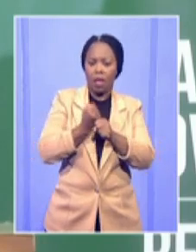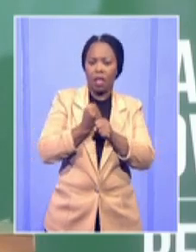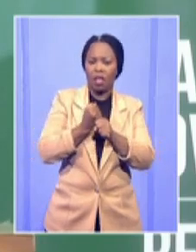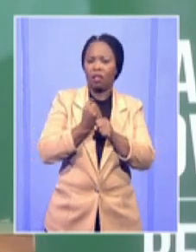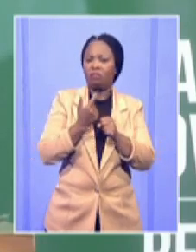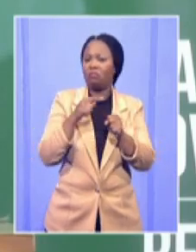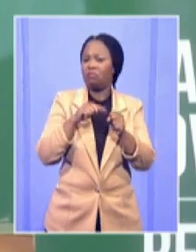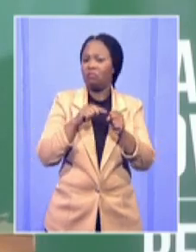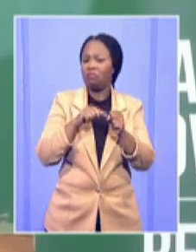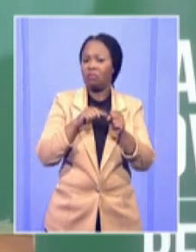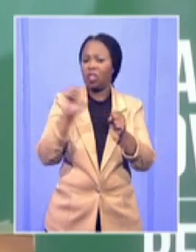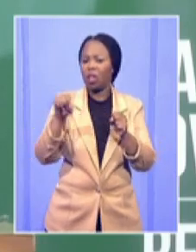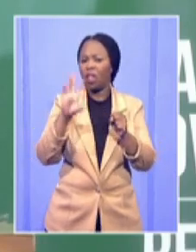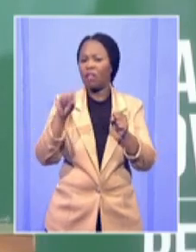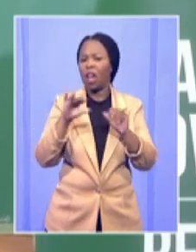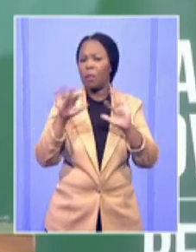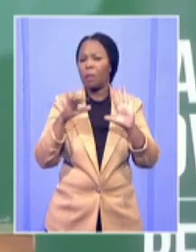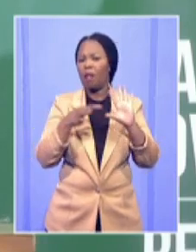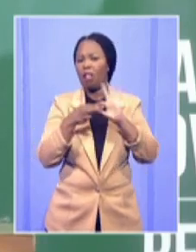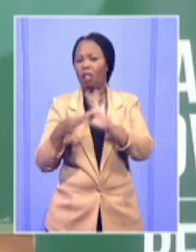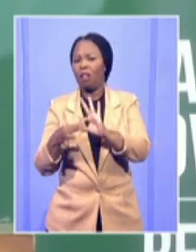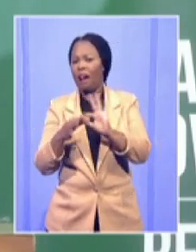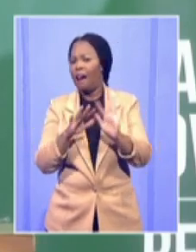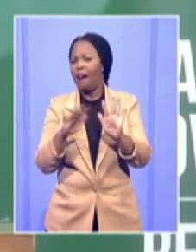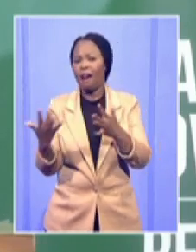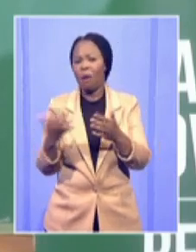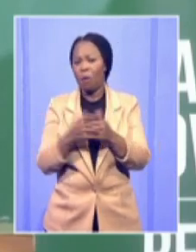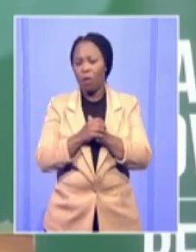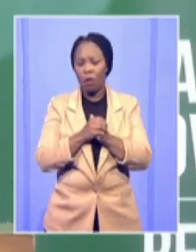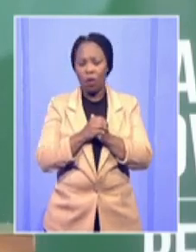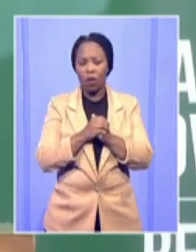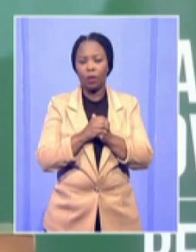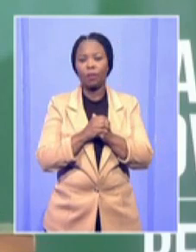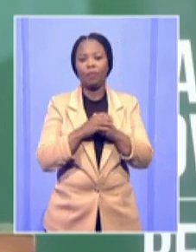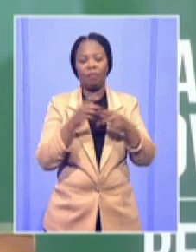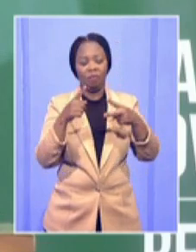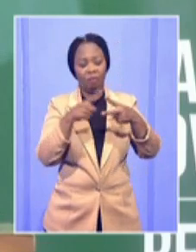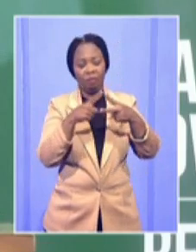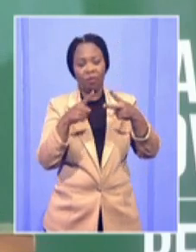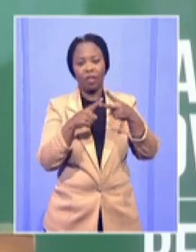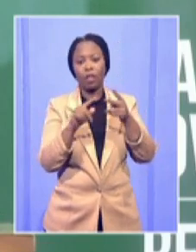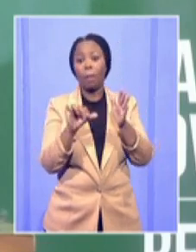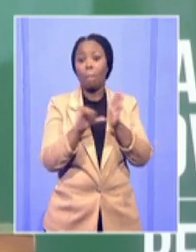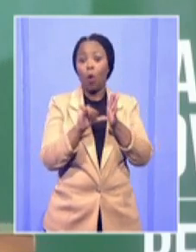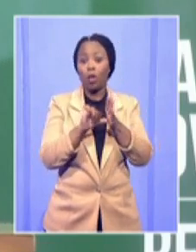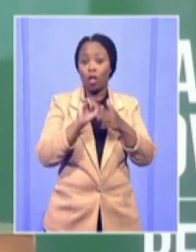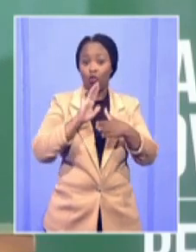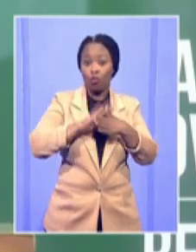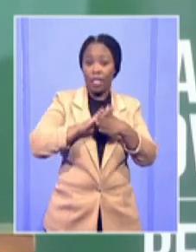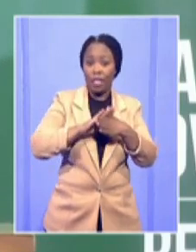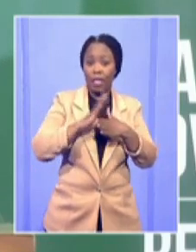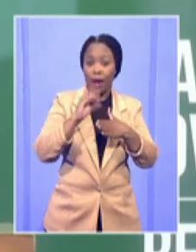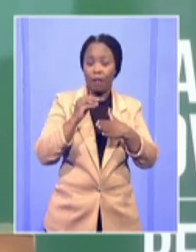is to South Africa. There are two key reasons that I want to share with you.